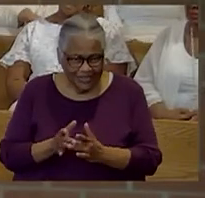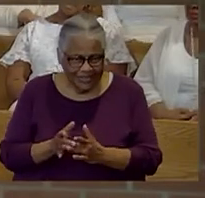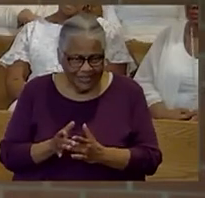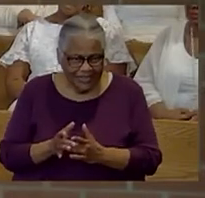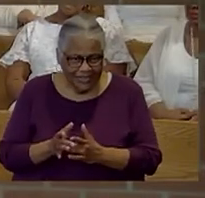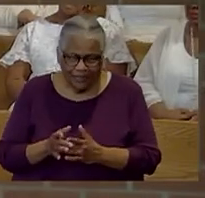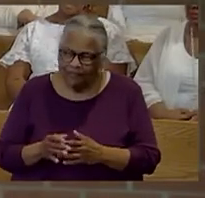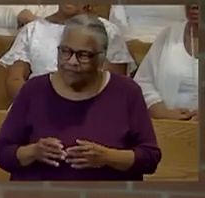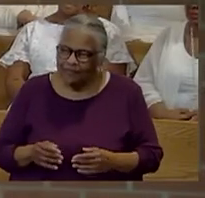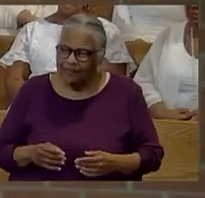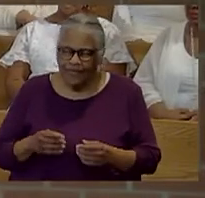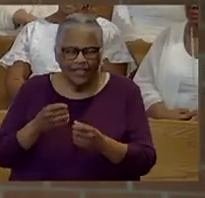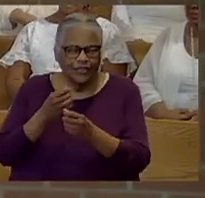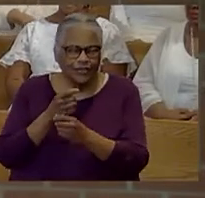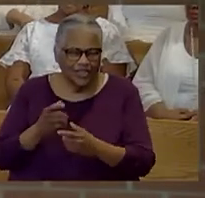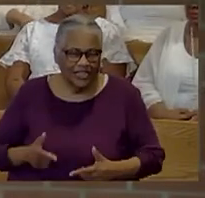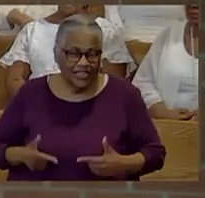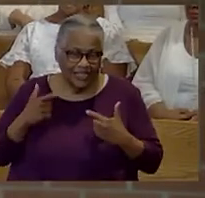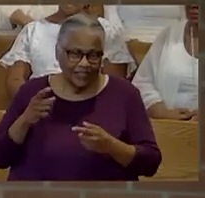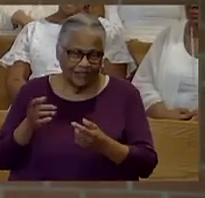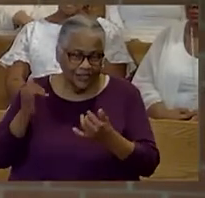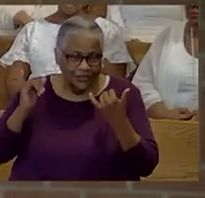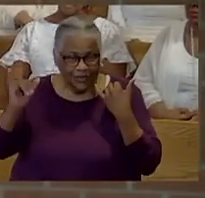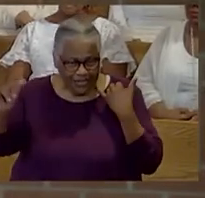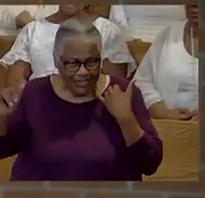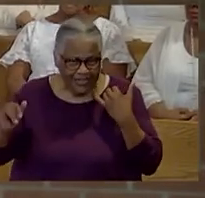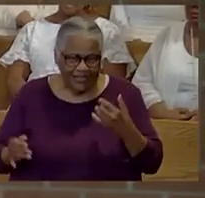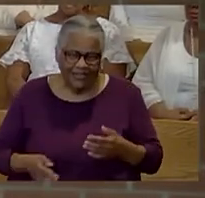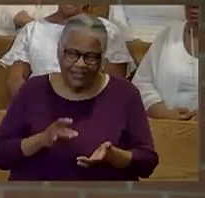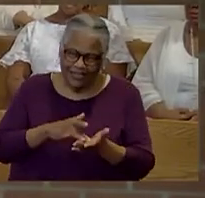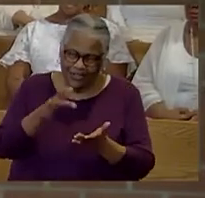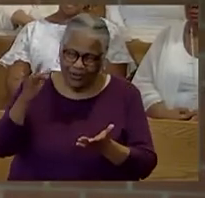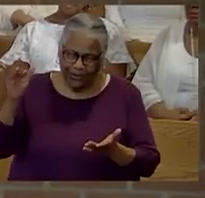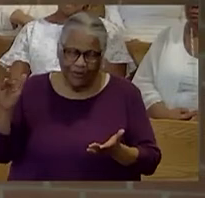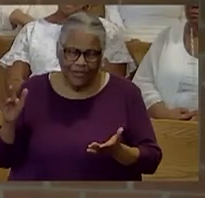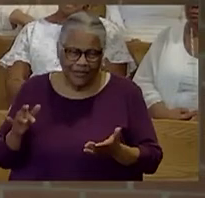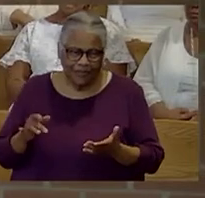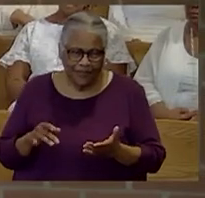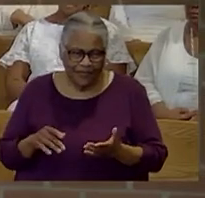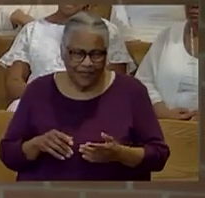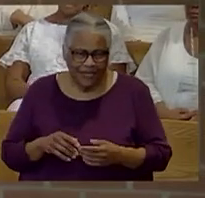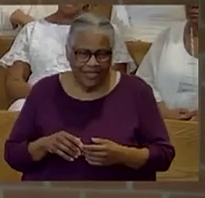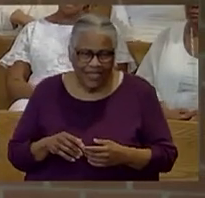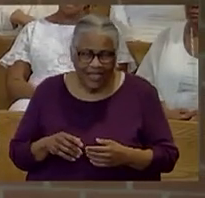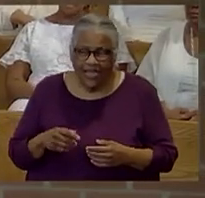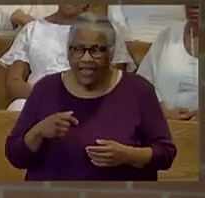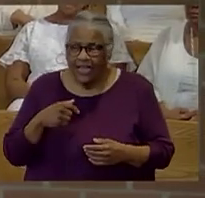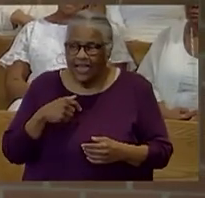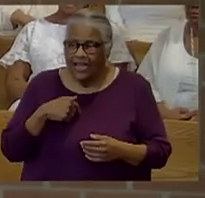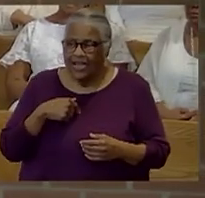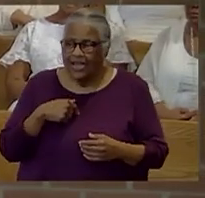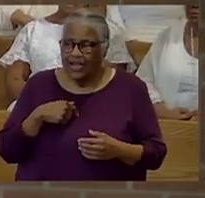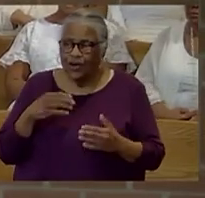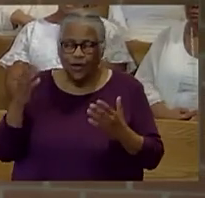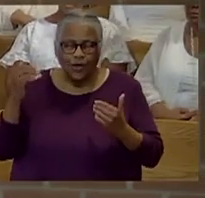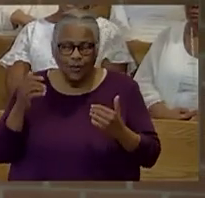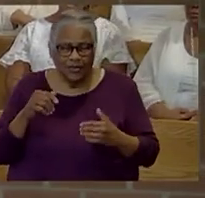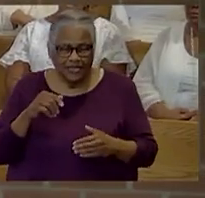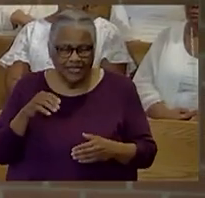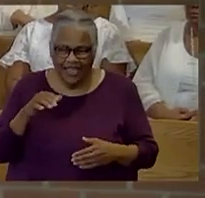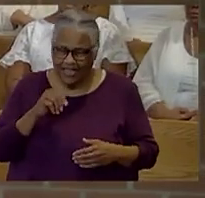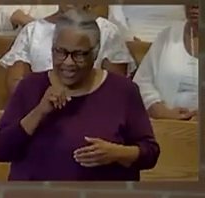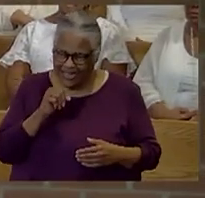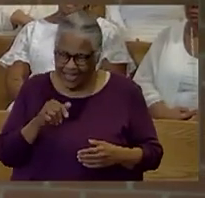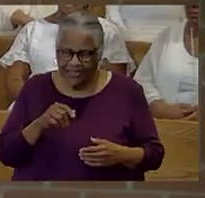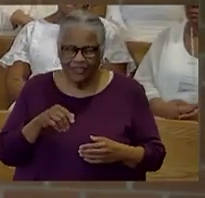benefit that is. Because the other option is to be eternally separated from God. In Revelation chapter